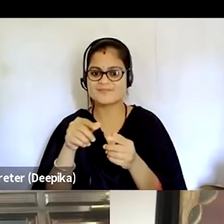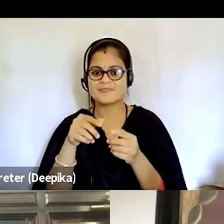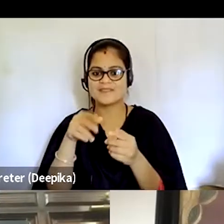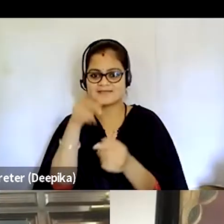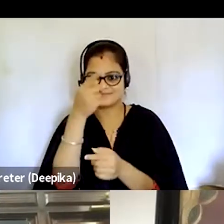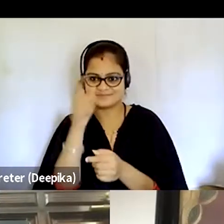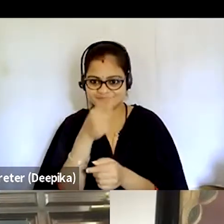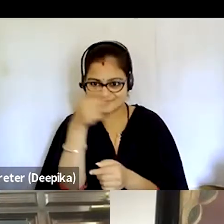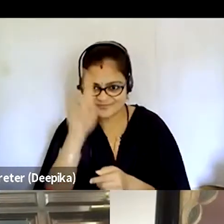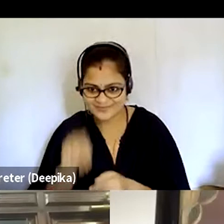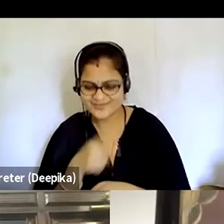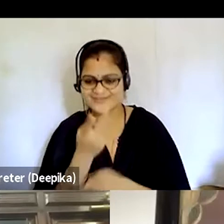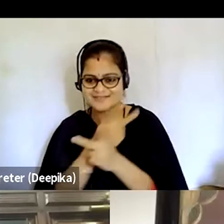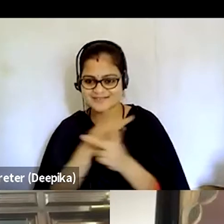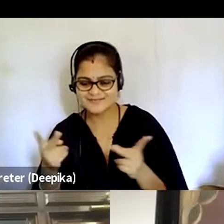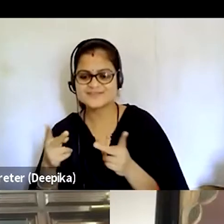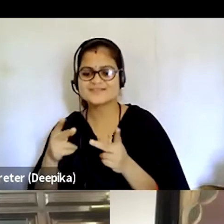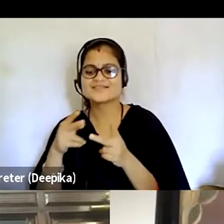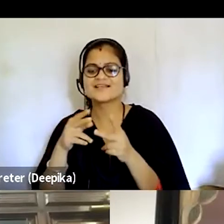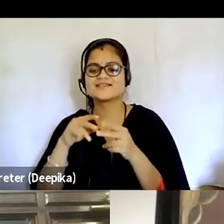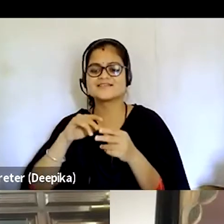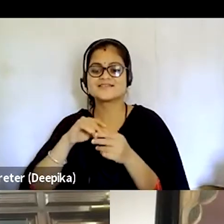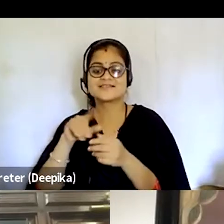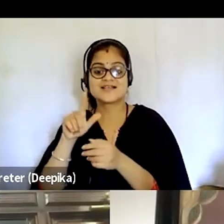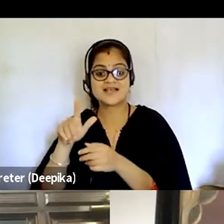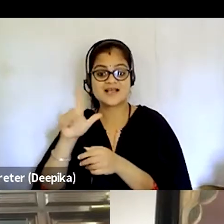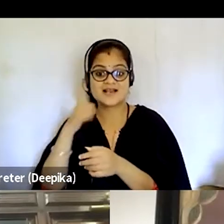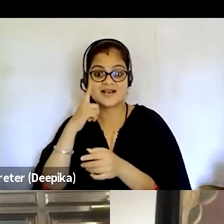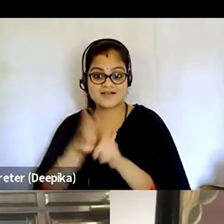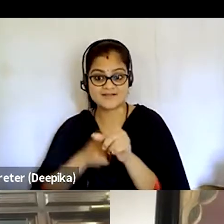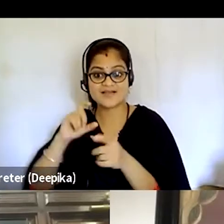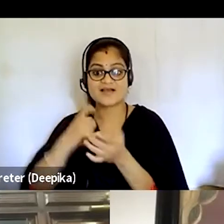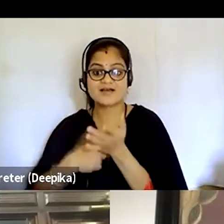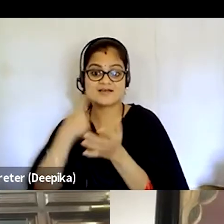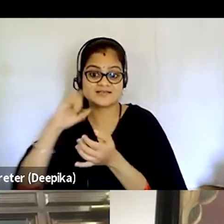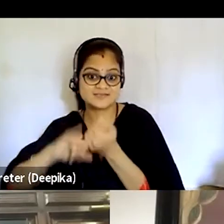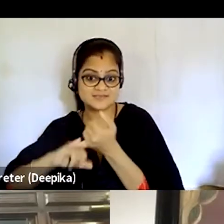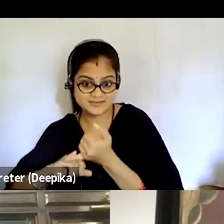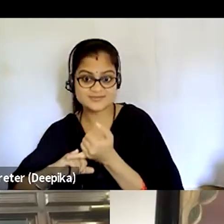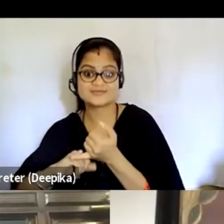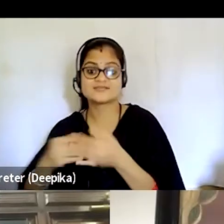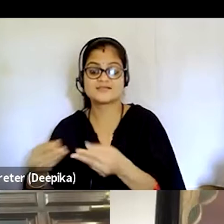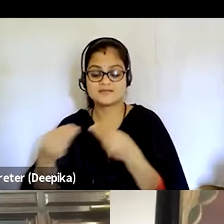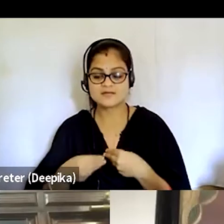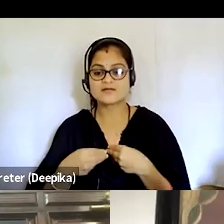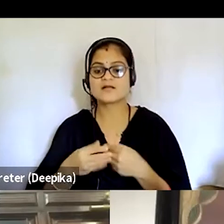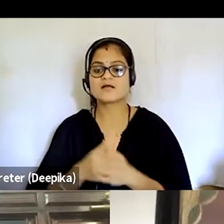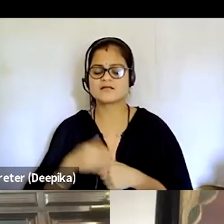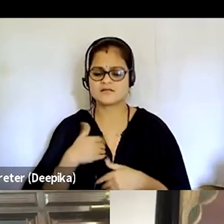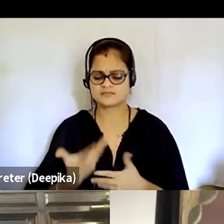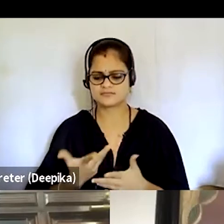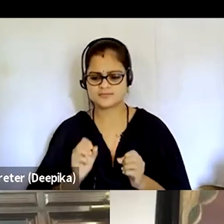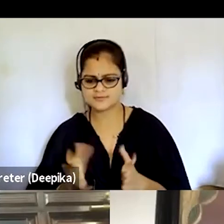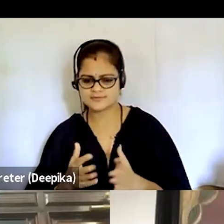cassettes with Ella Fitzgerald and Sarah Vaughan. So he actually introduced me to the wonderful world of jazz standards. And I started